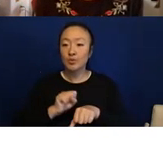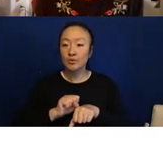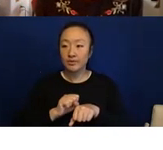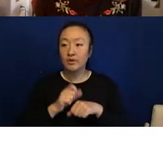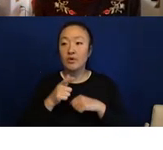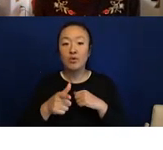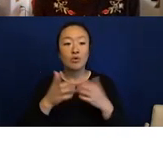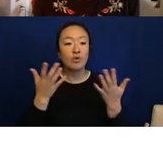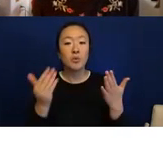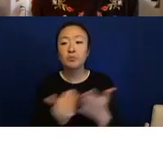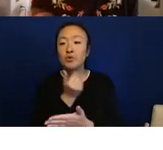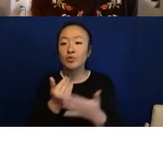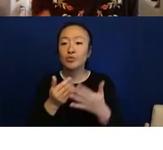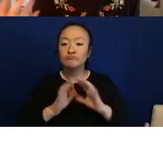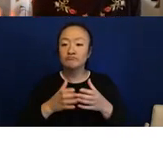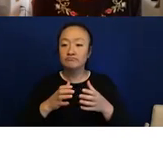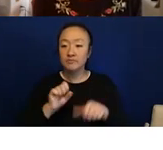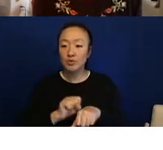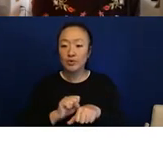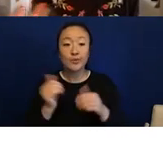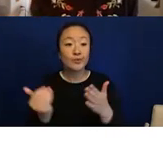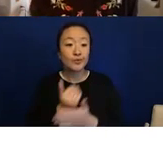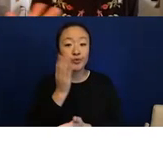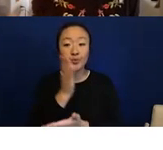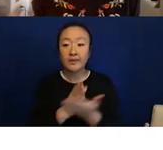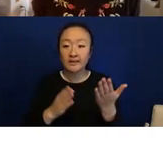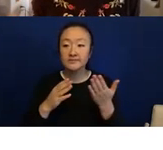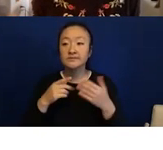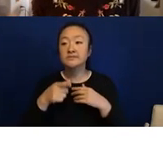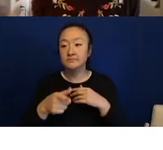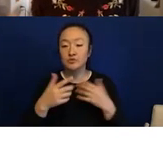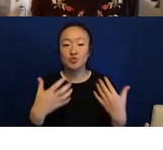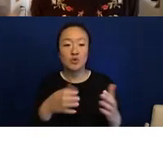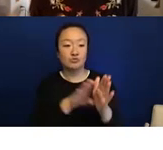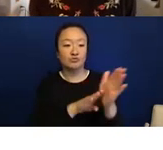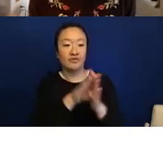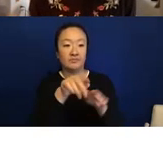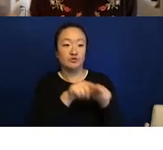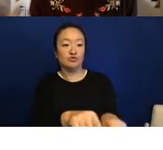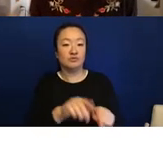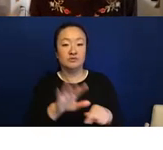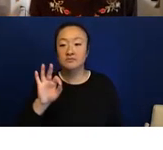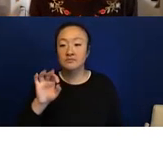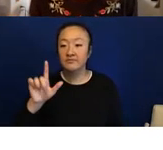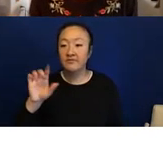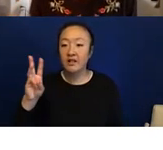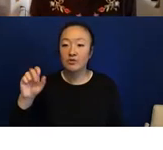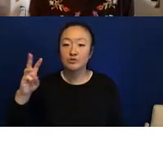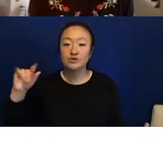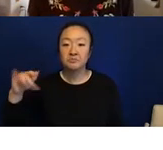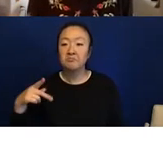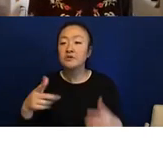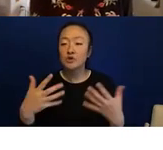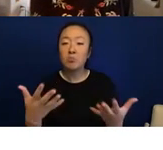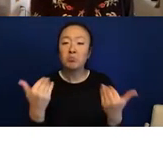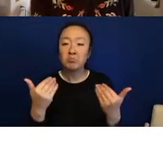it can be a new body of work, or a new piece that you would like to develop during the fellowship. So just tell us what that is.